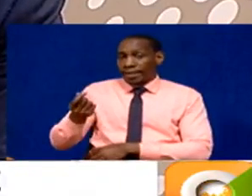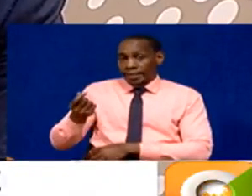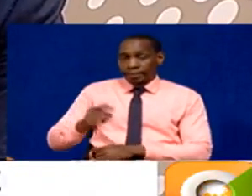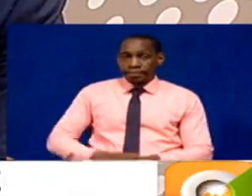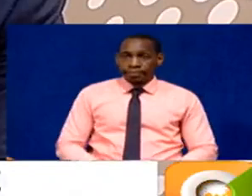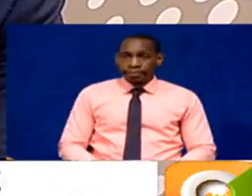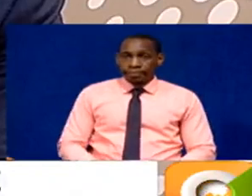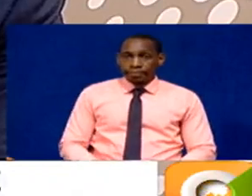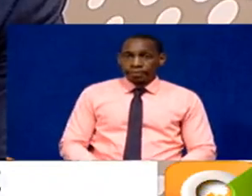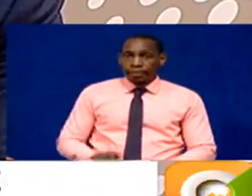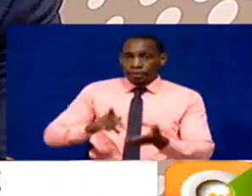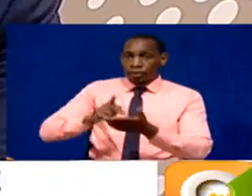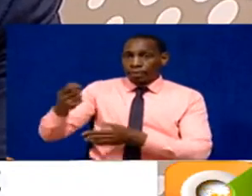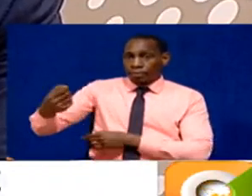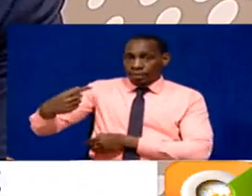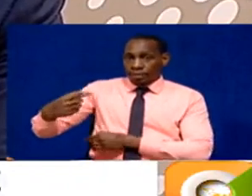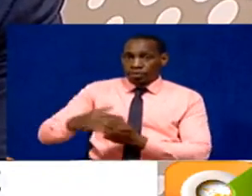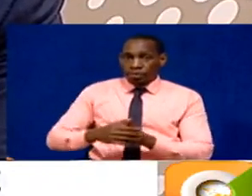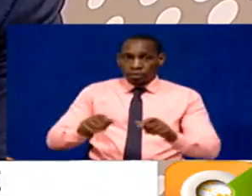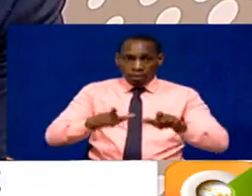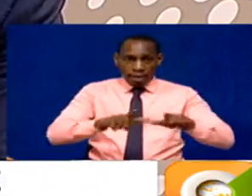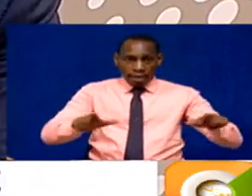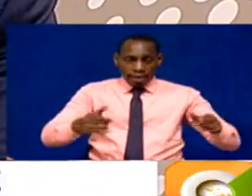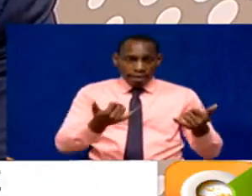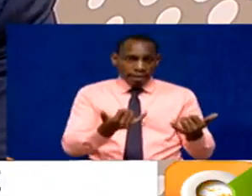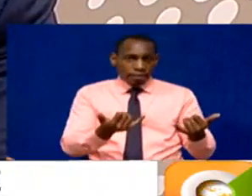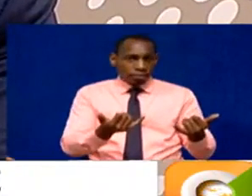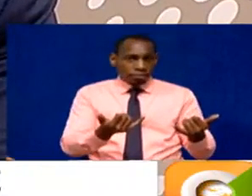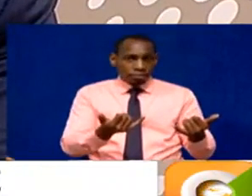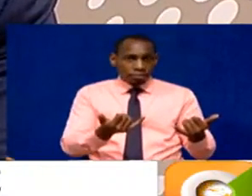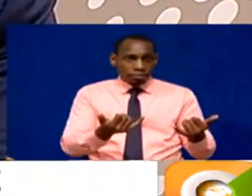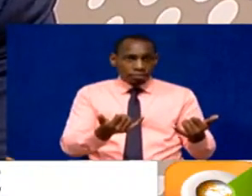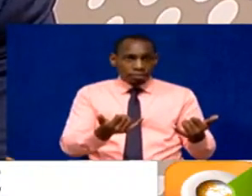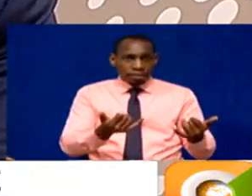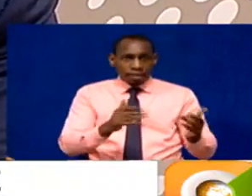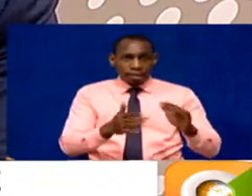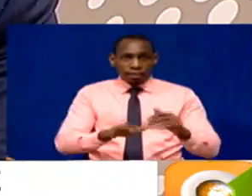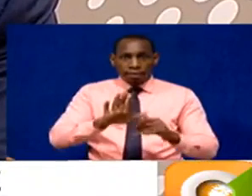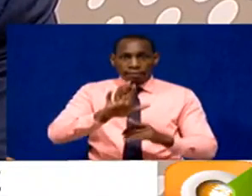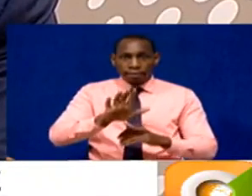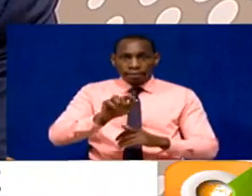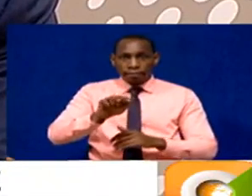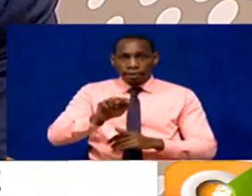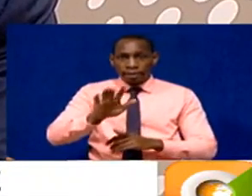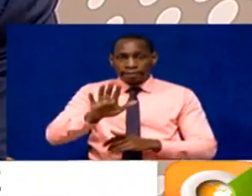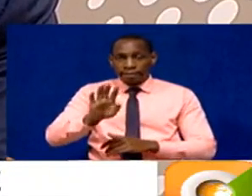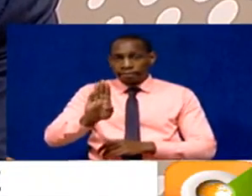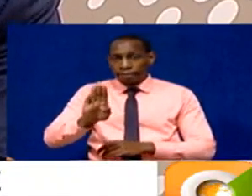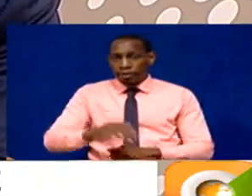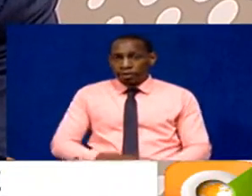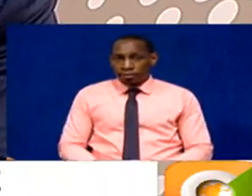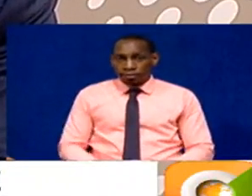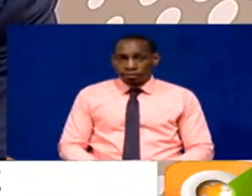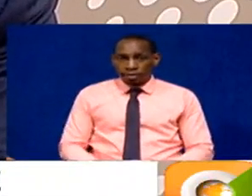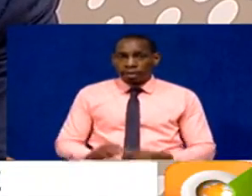shillings. The compensation for the land is now, we are hitting probably 5.5 billion.